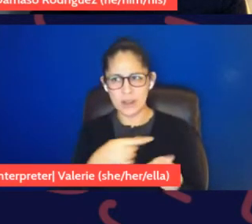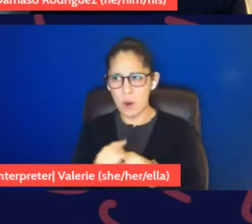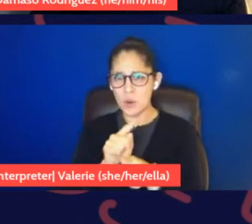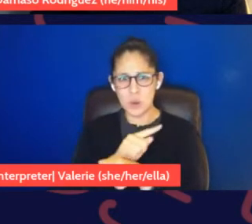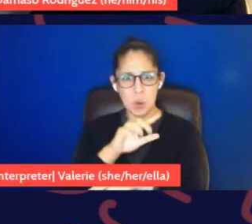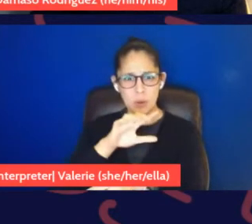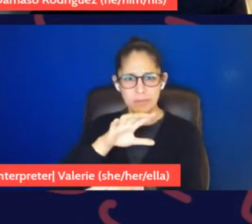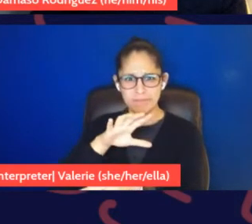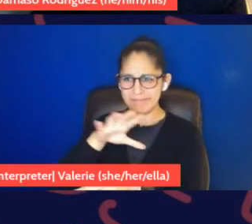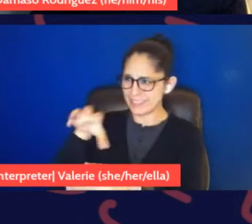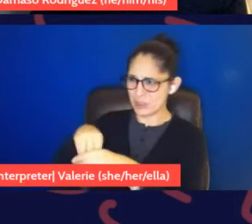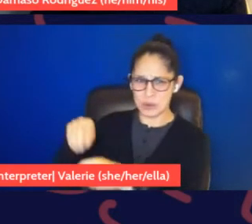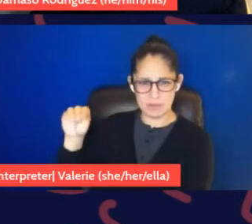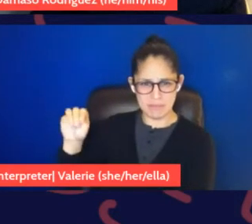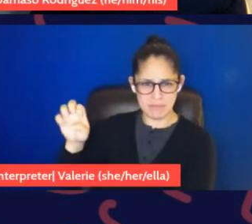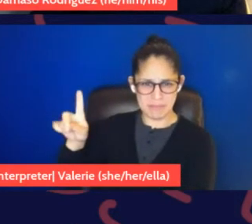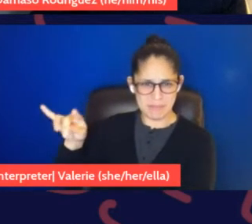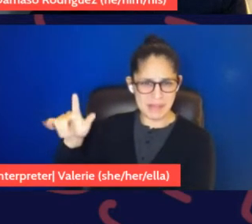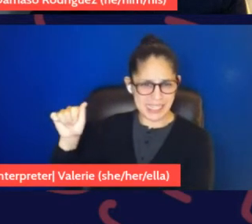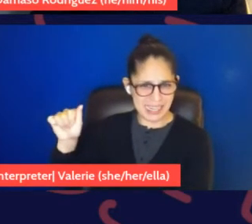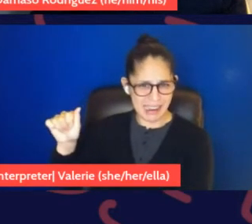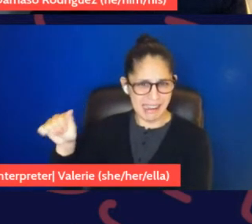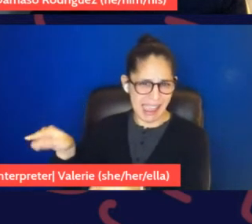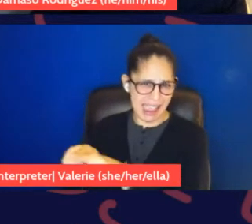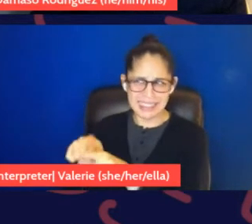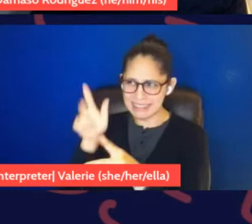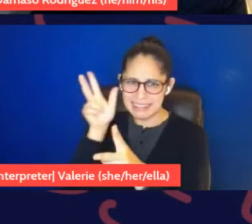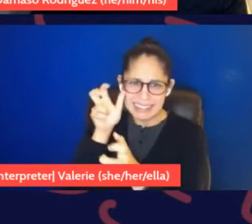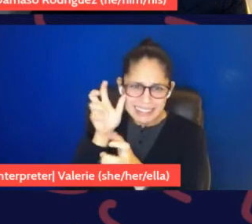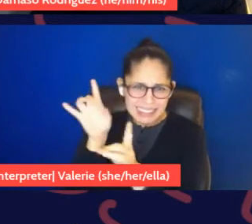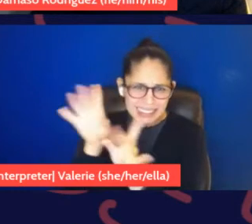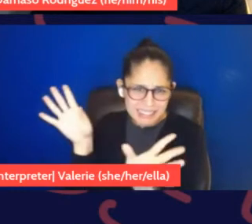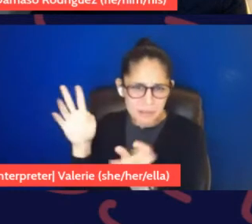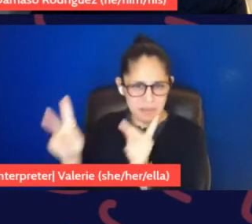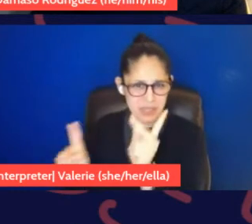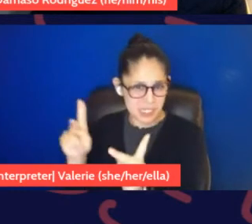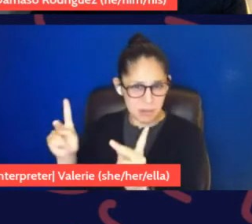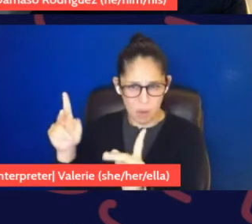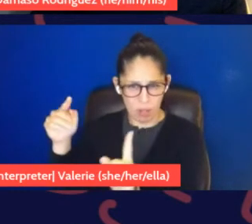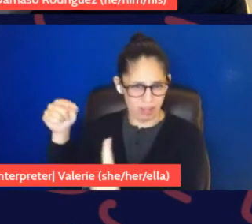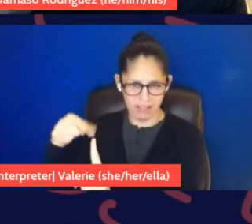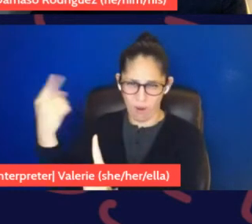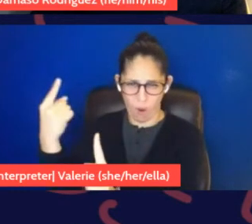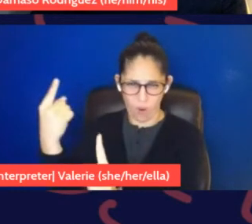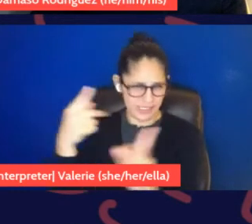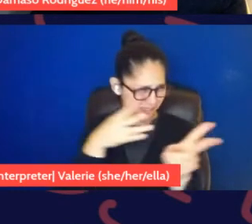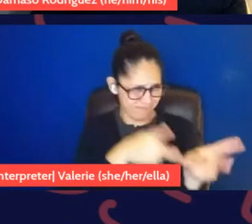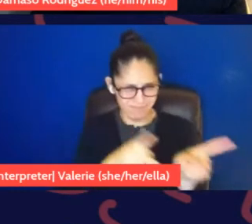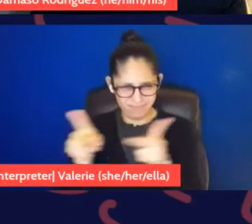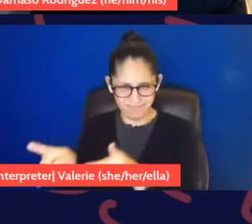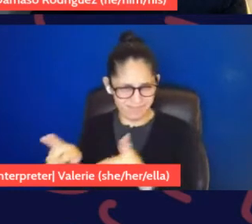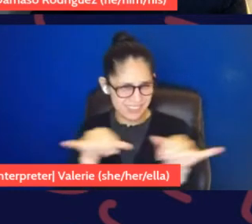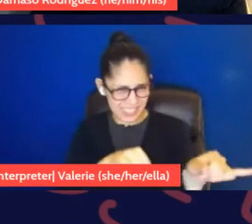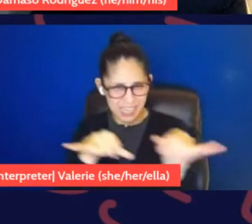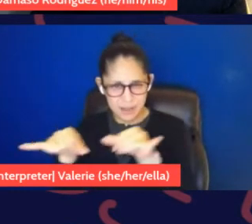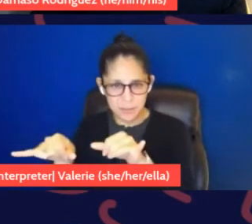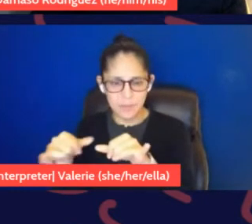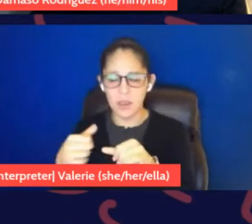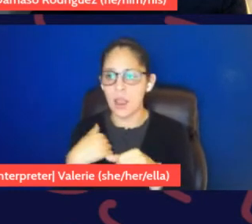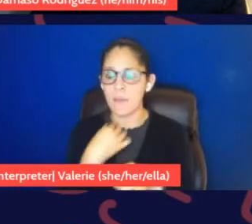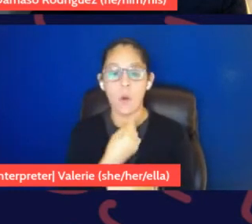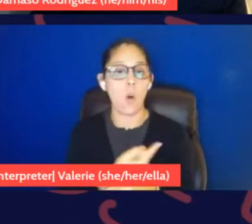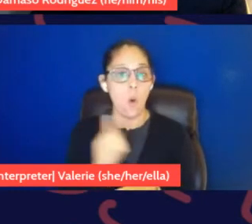media hailstorm, because I'm really curious about what it means to truly